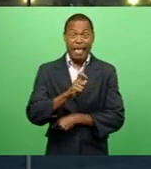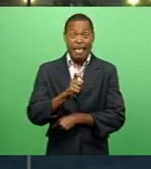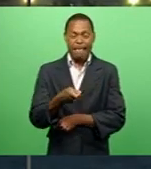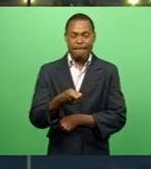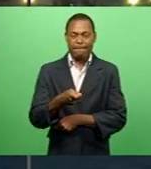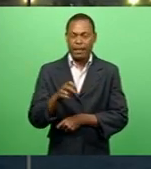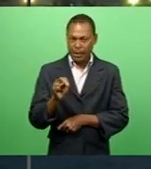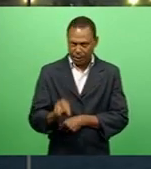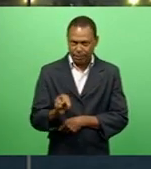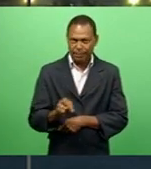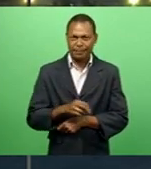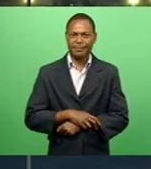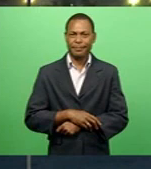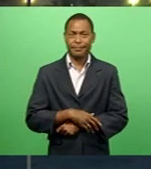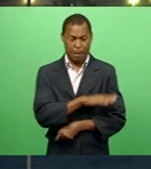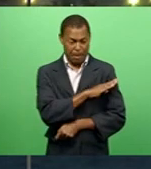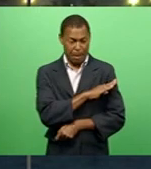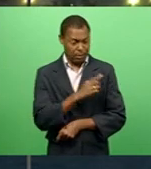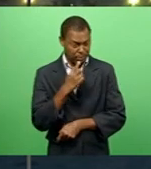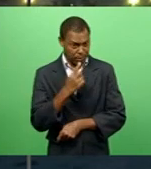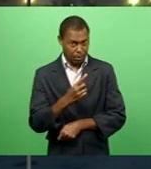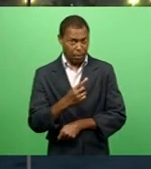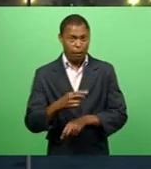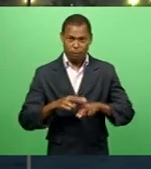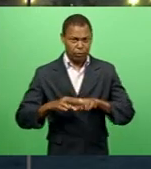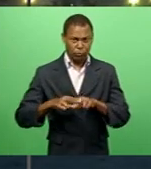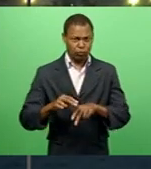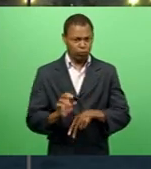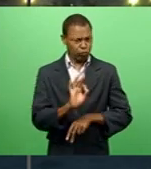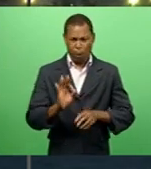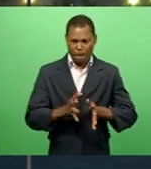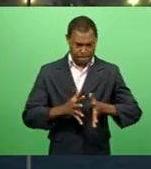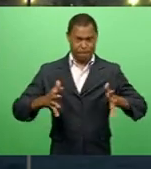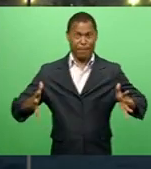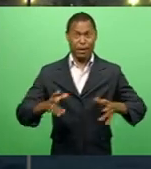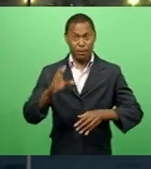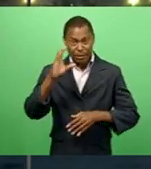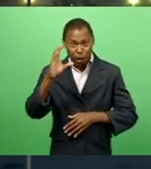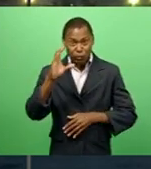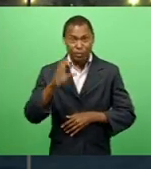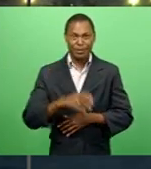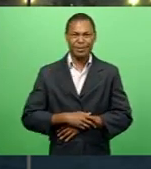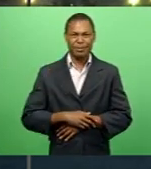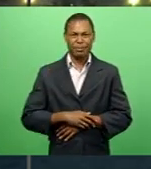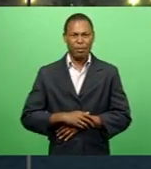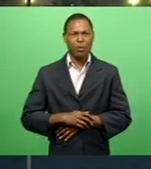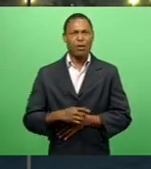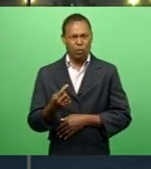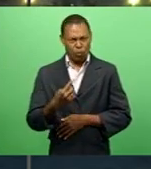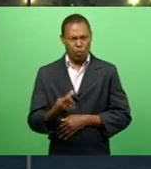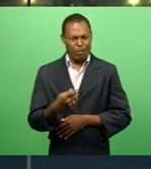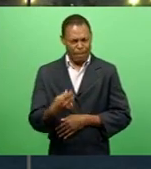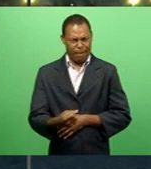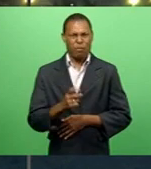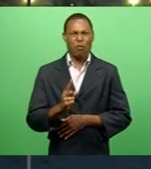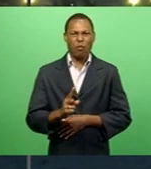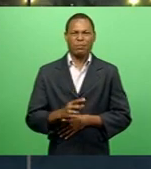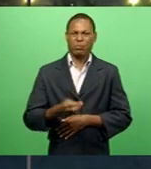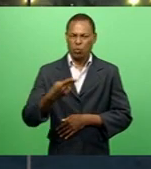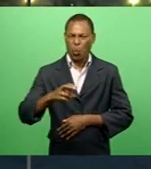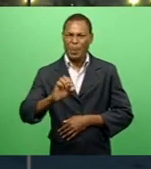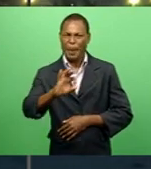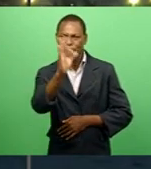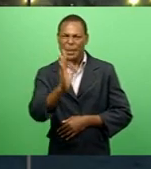arises. Bainimarama says Fiji is not a big country, yet we are only guaranteed enough vaccines for 20%